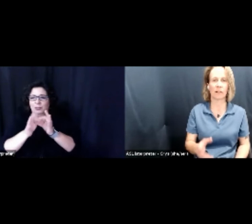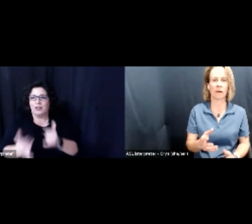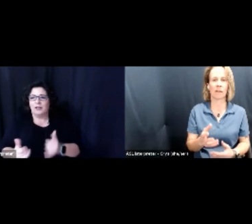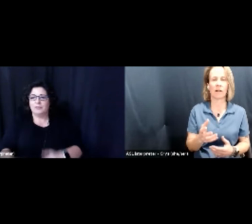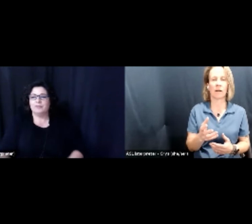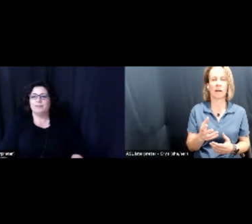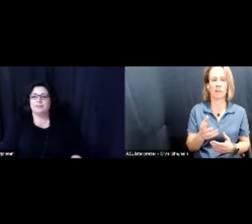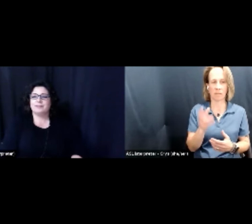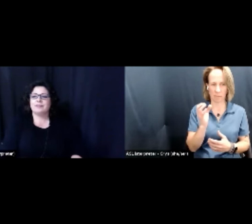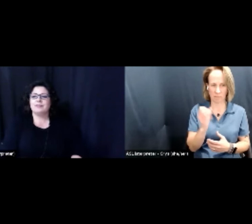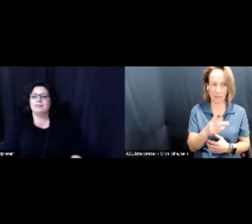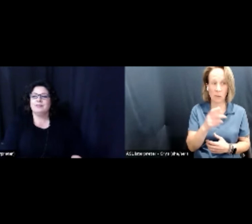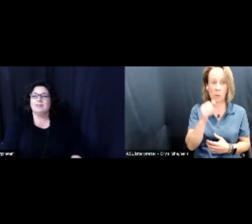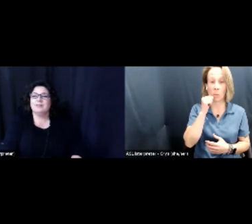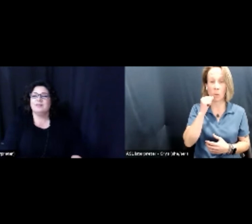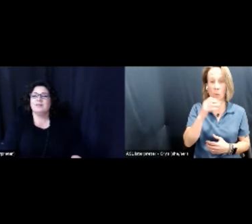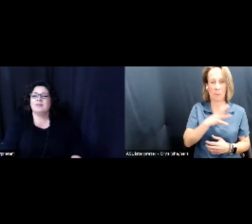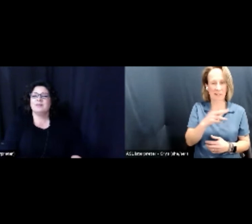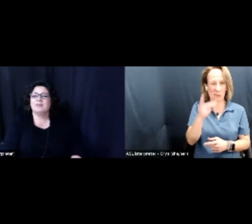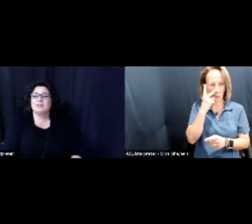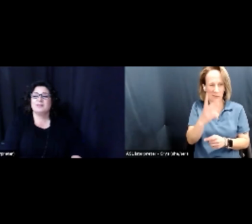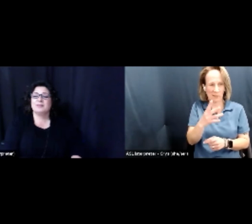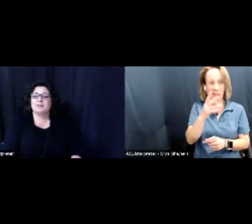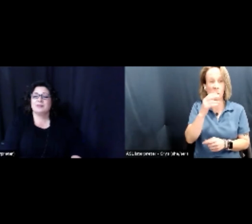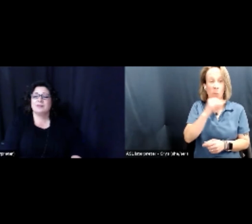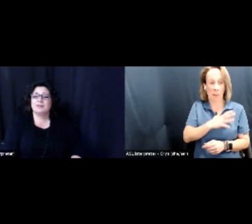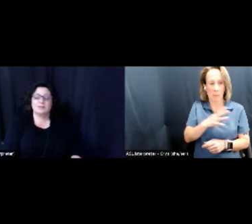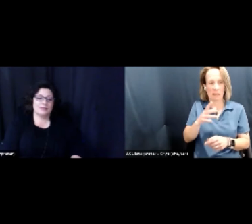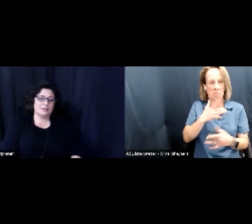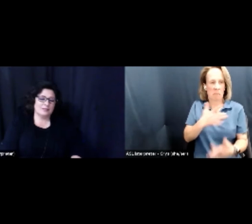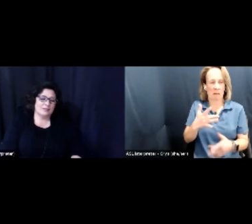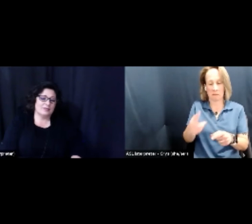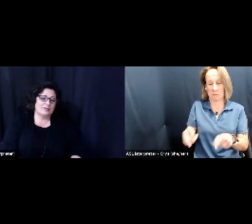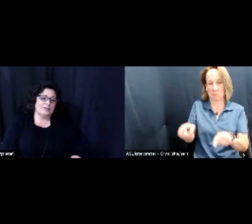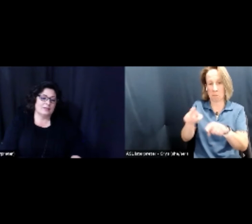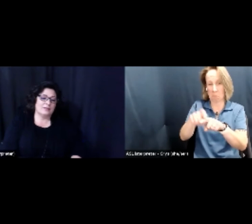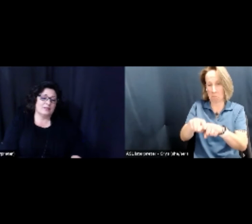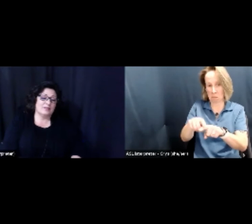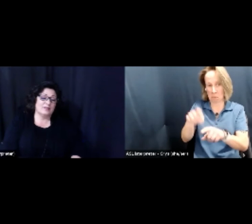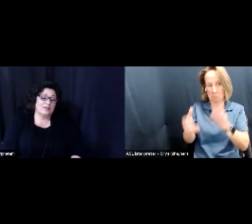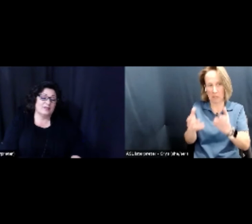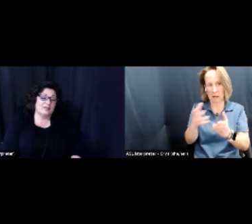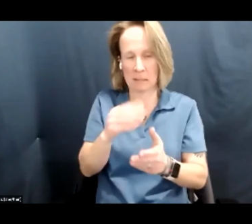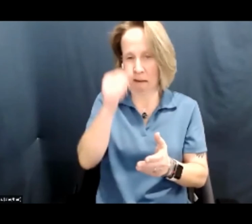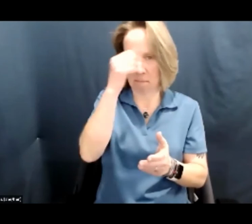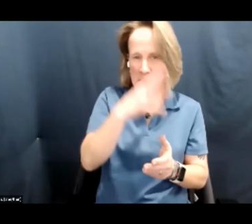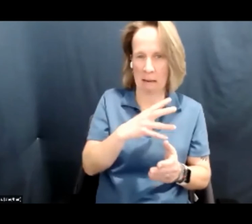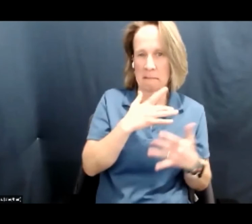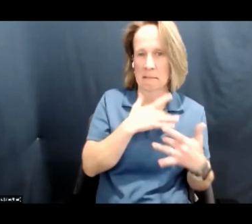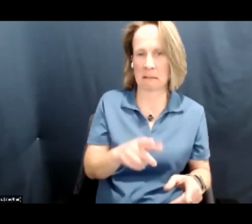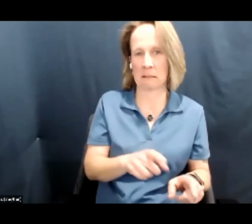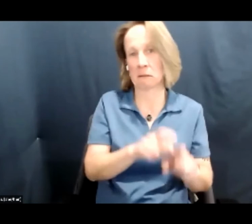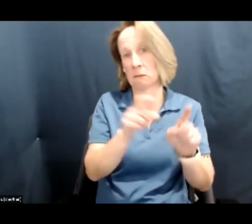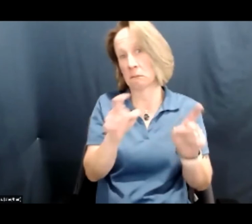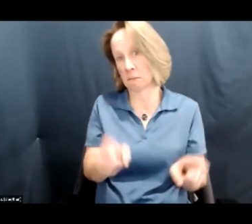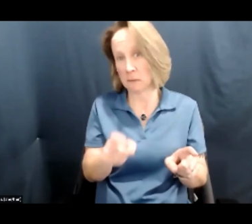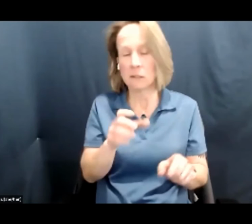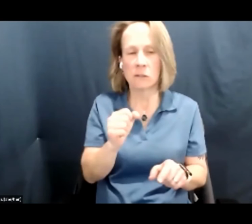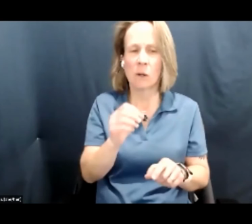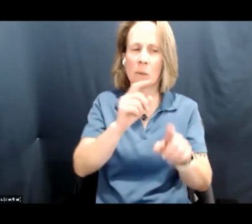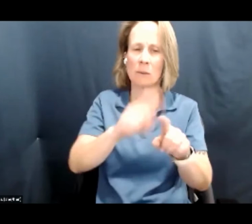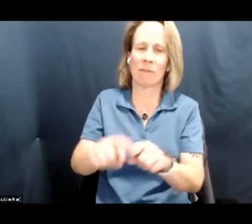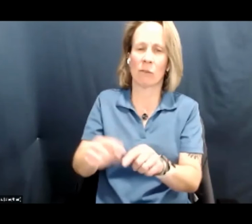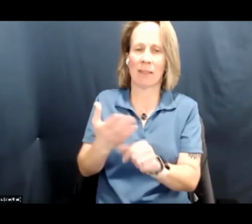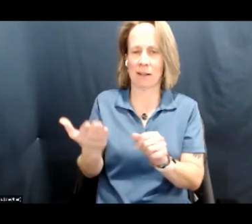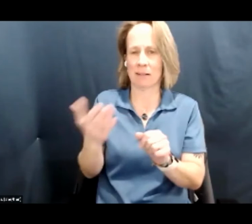right? So we see her legs are crossed in this photo. And so there's a lot of different things that we can do to communicate our gender.